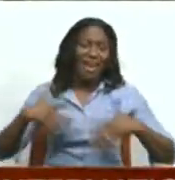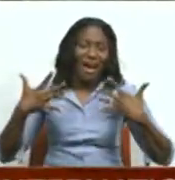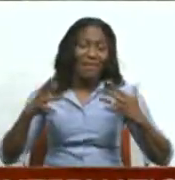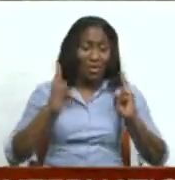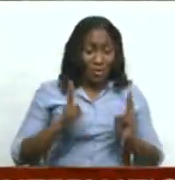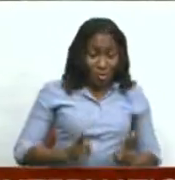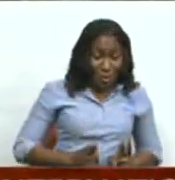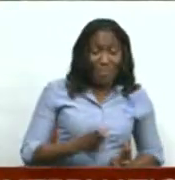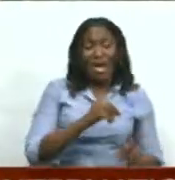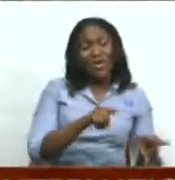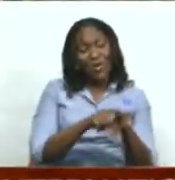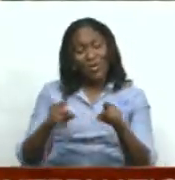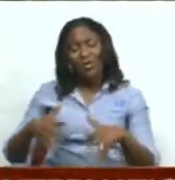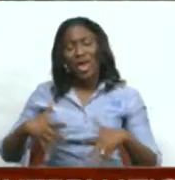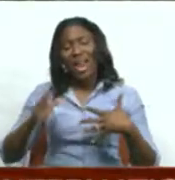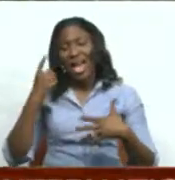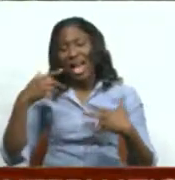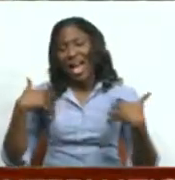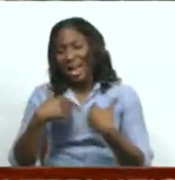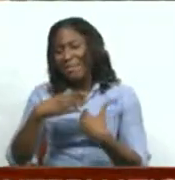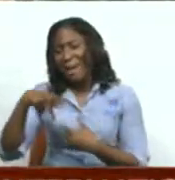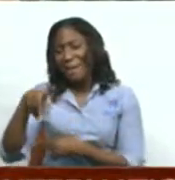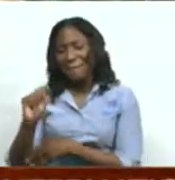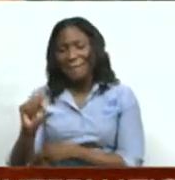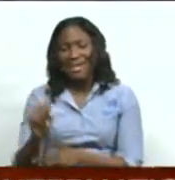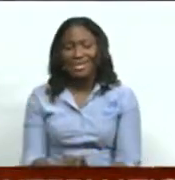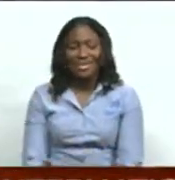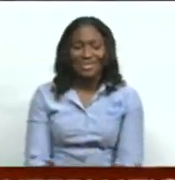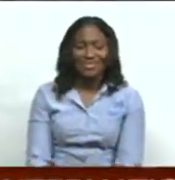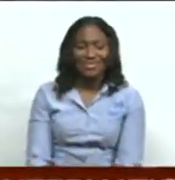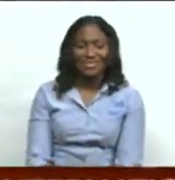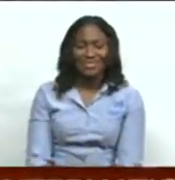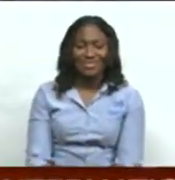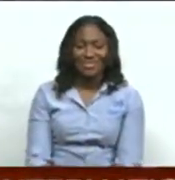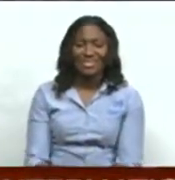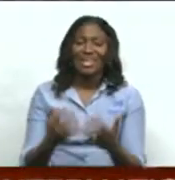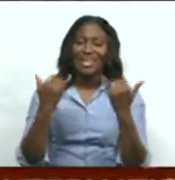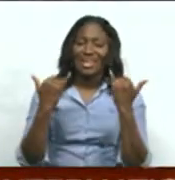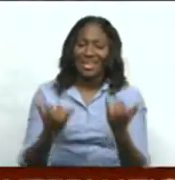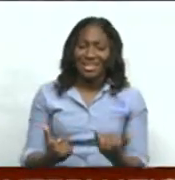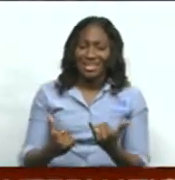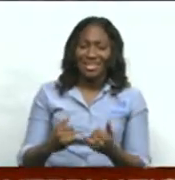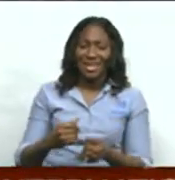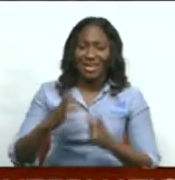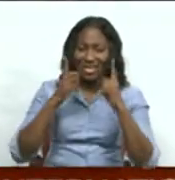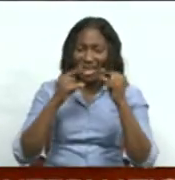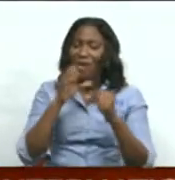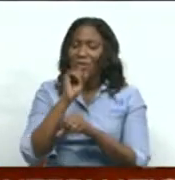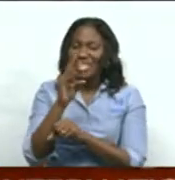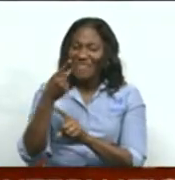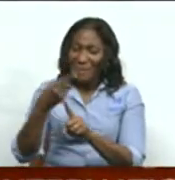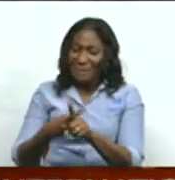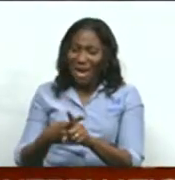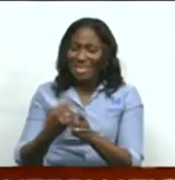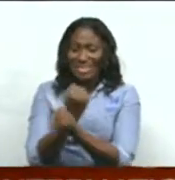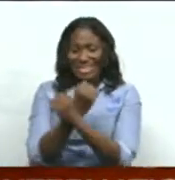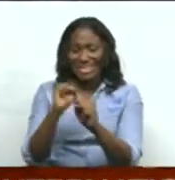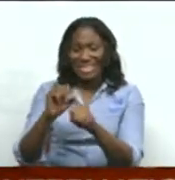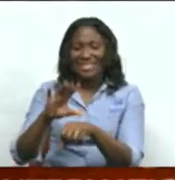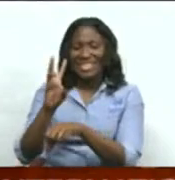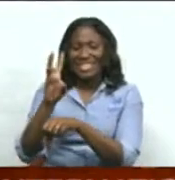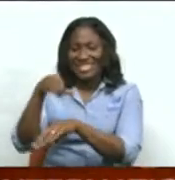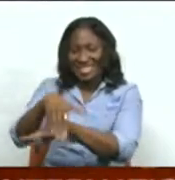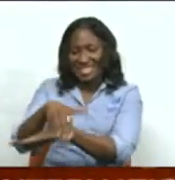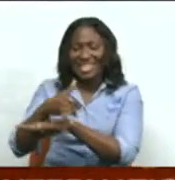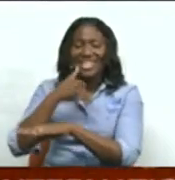beings, but the lives of our animals and our pets. The 7-month-old kitten was rescued just around 6